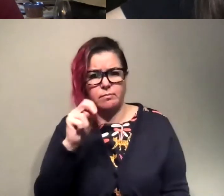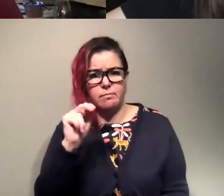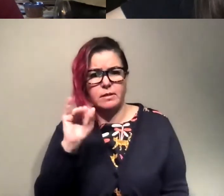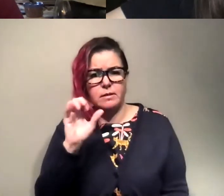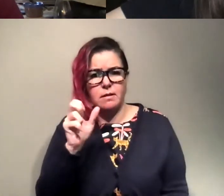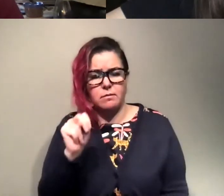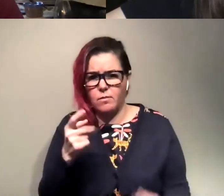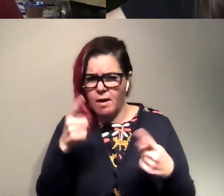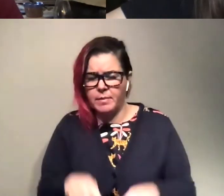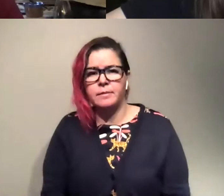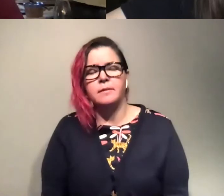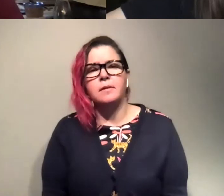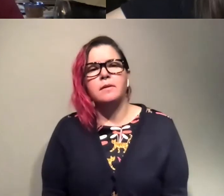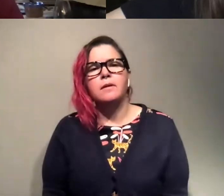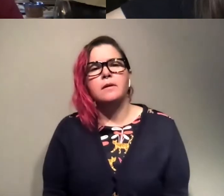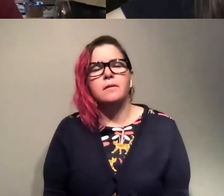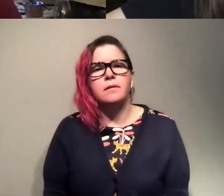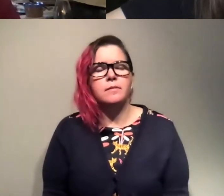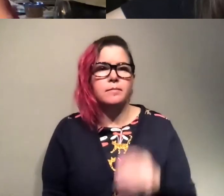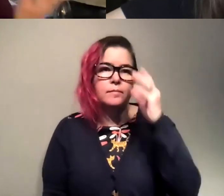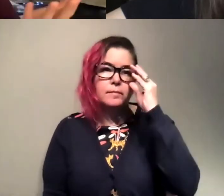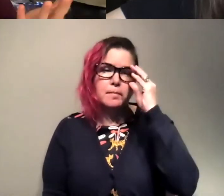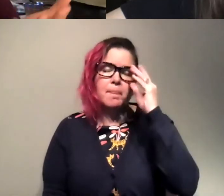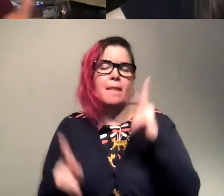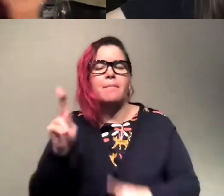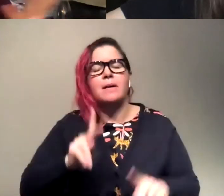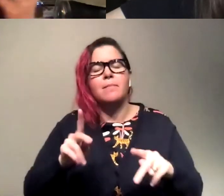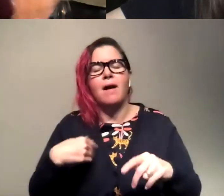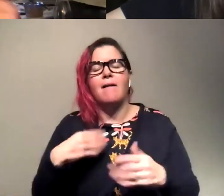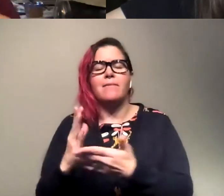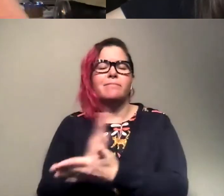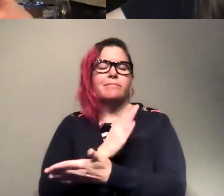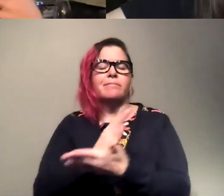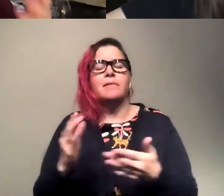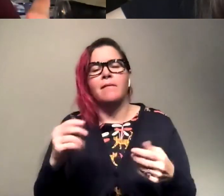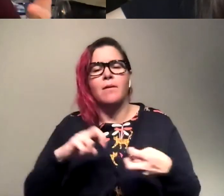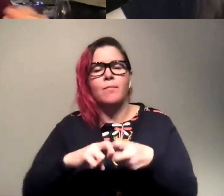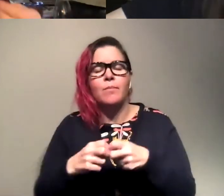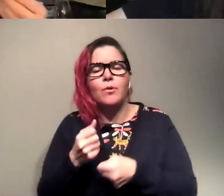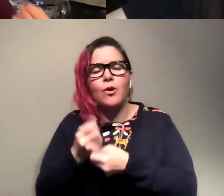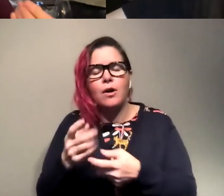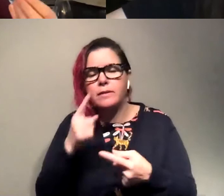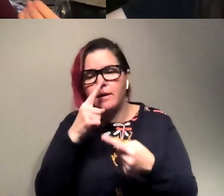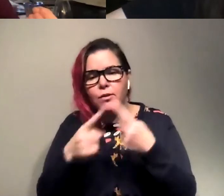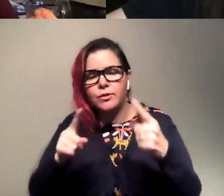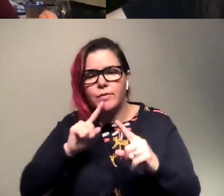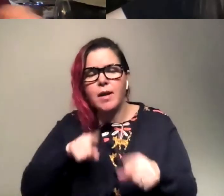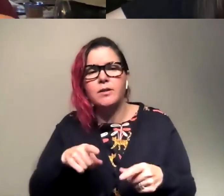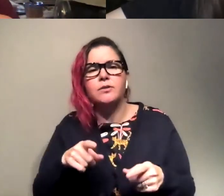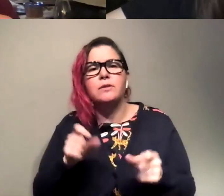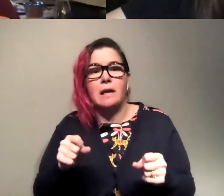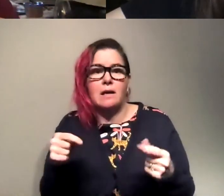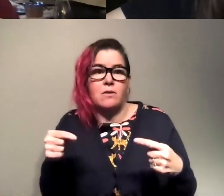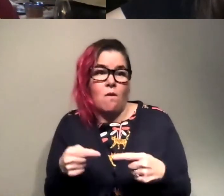So, I mean, so people can have problems where it will cause like an allergic reaction that can be very harmful.